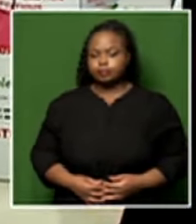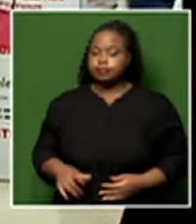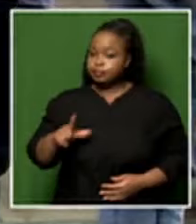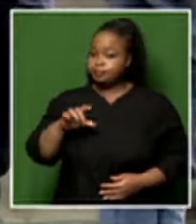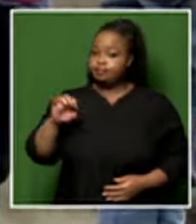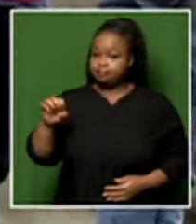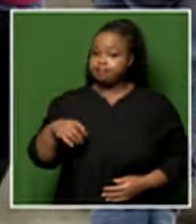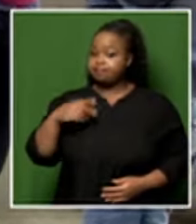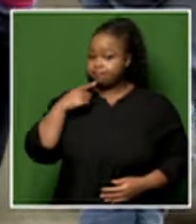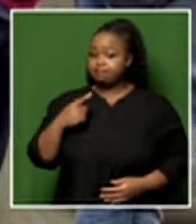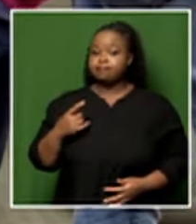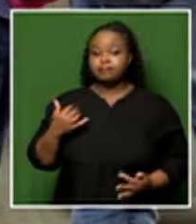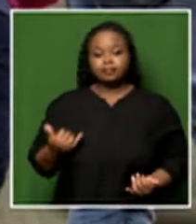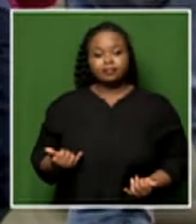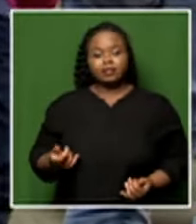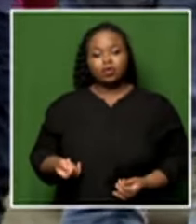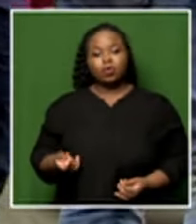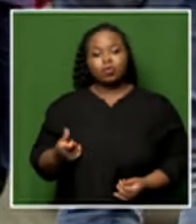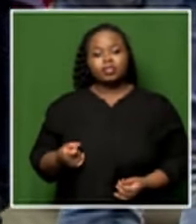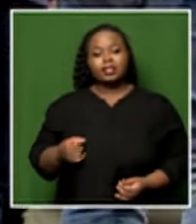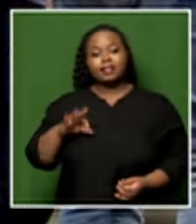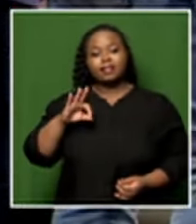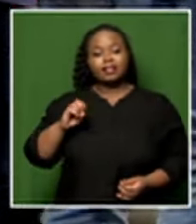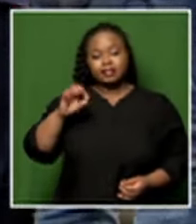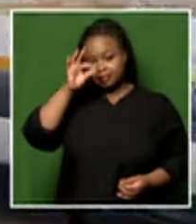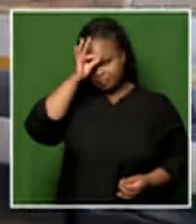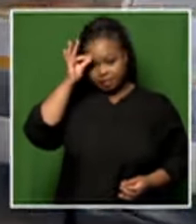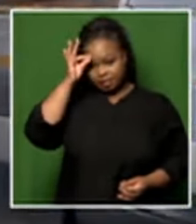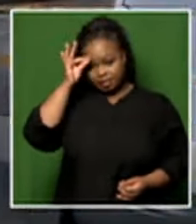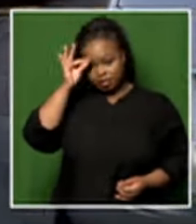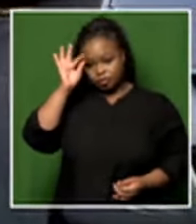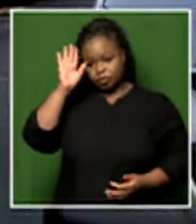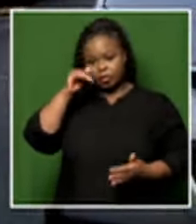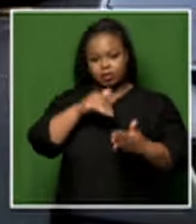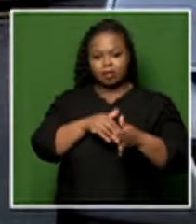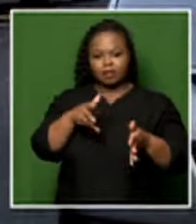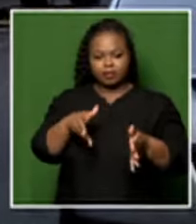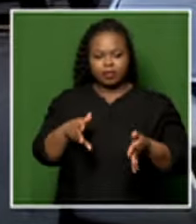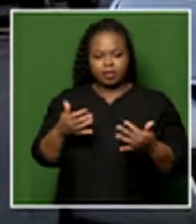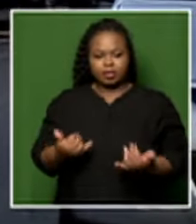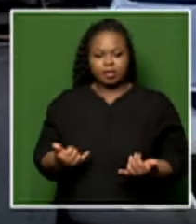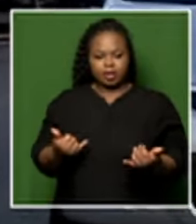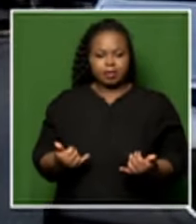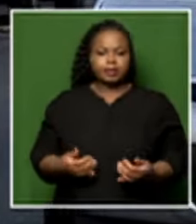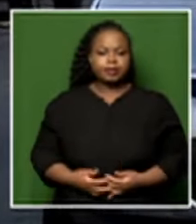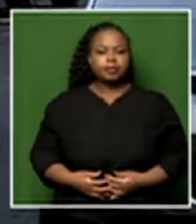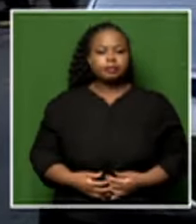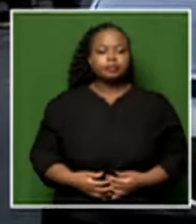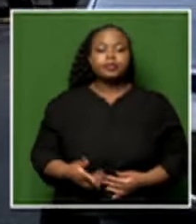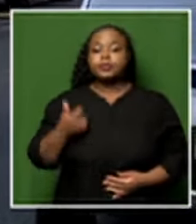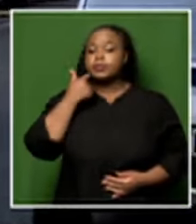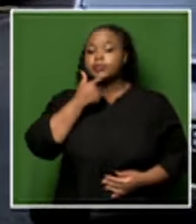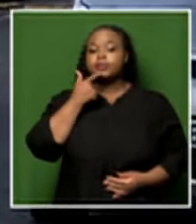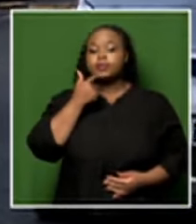Leanne, I can tell you that it took us about 30 minutes to get to the point of where we are right now. We're just a few